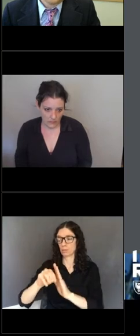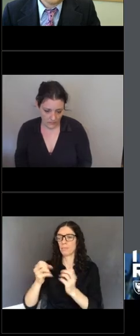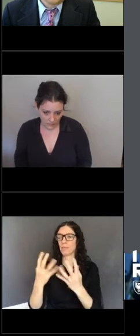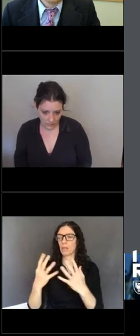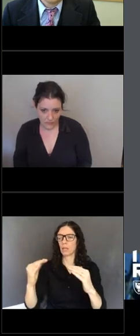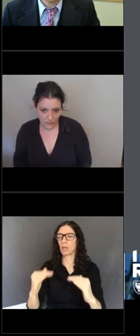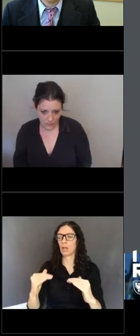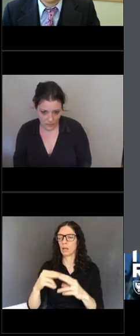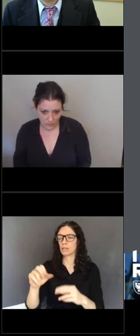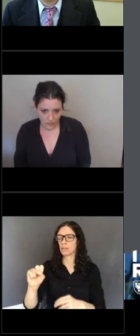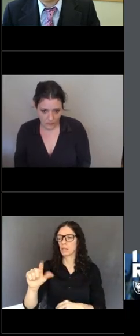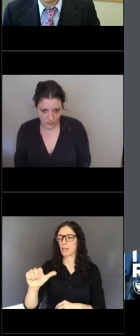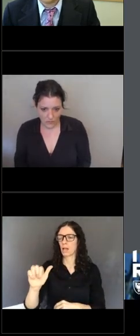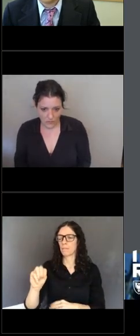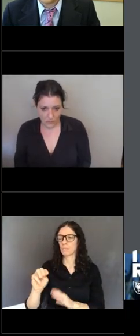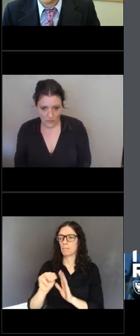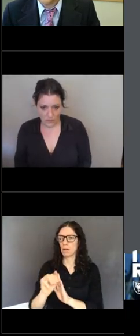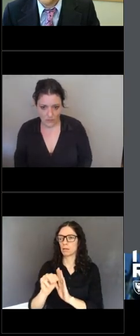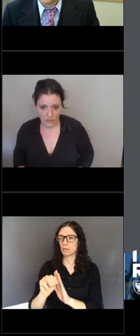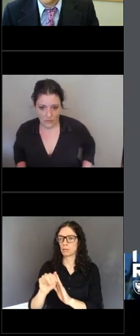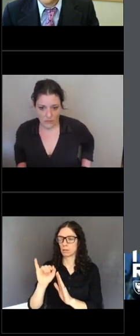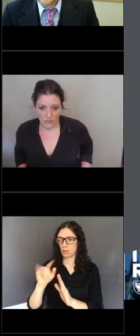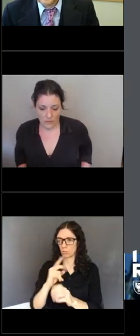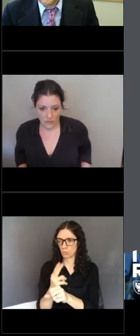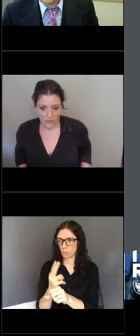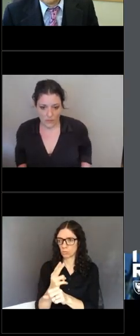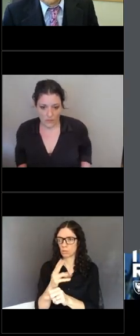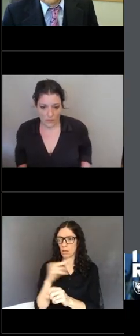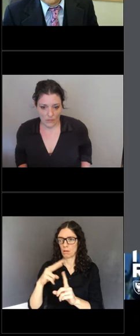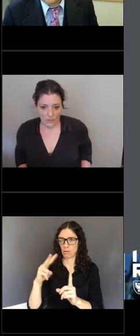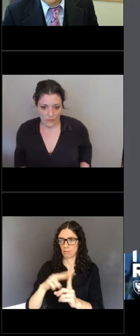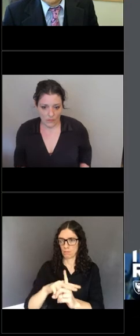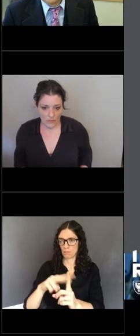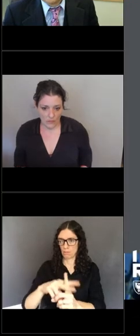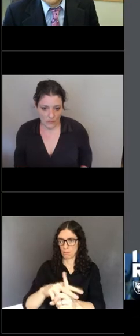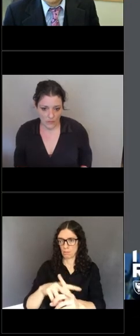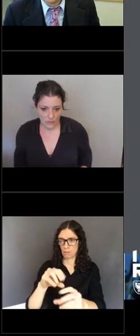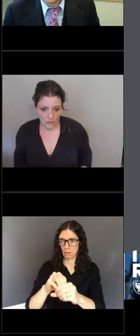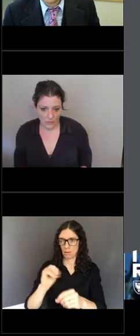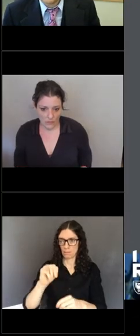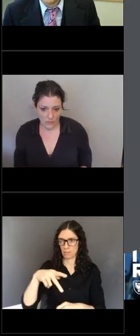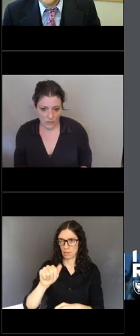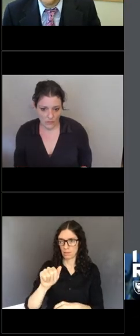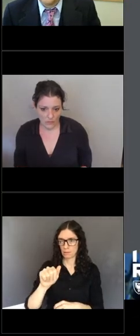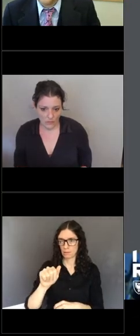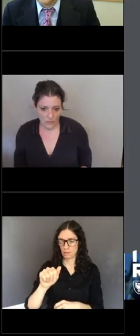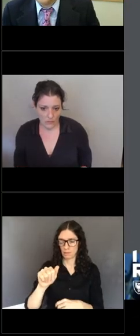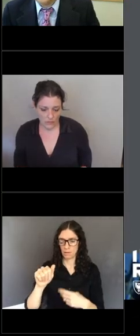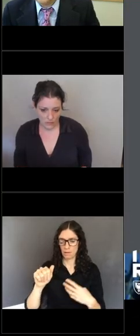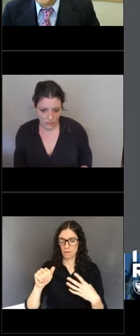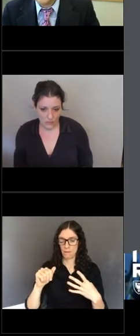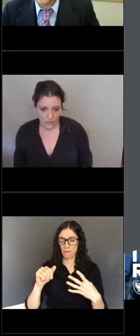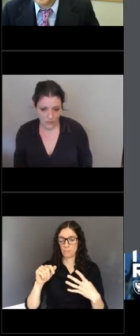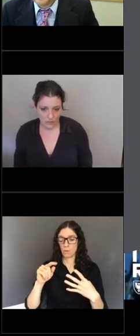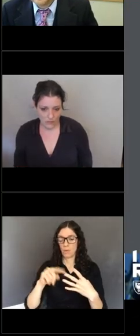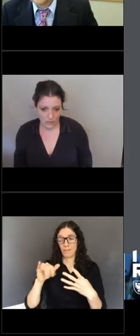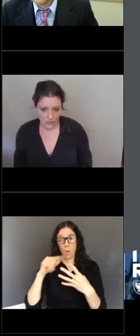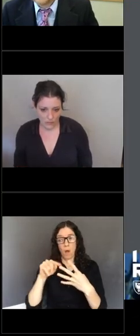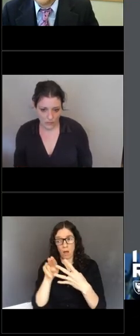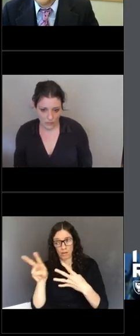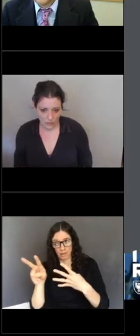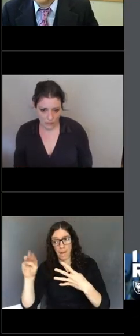and incorporated within the protected areas. For research itself, a lot of the